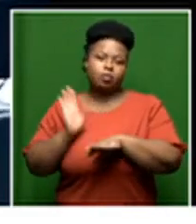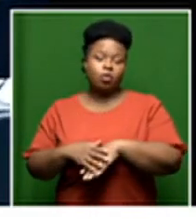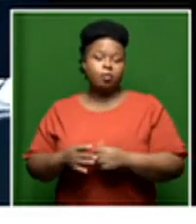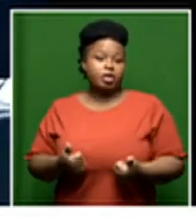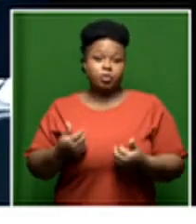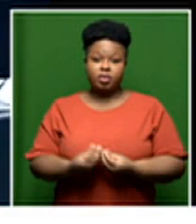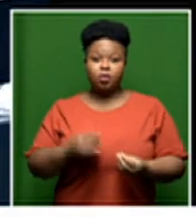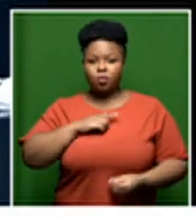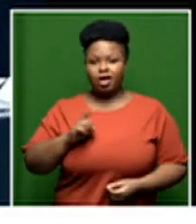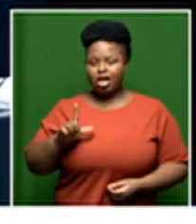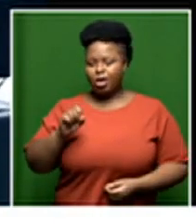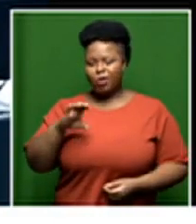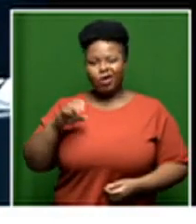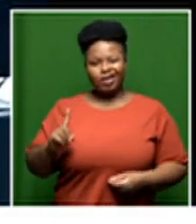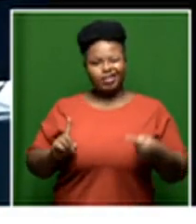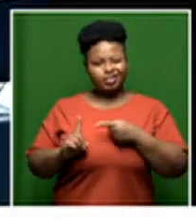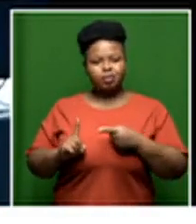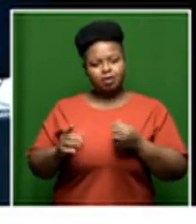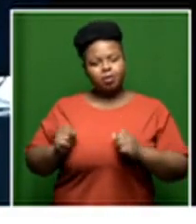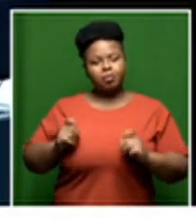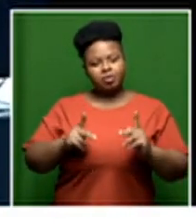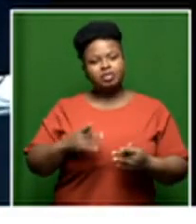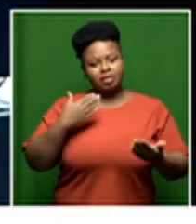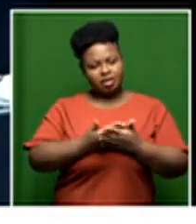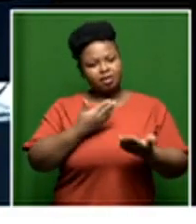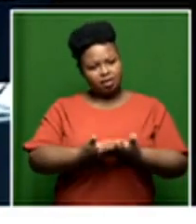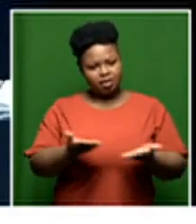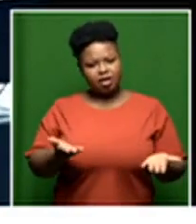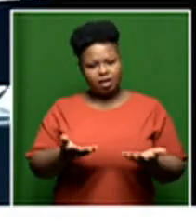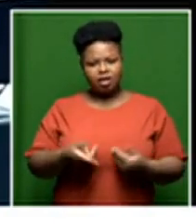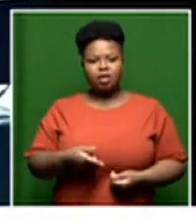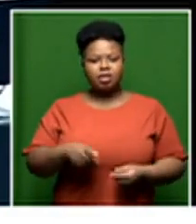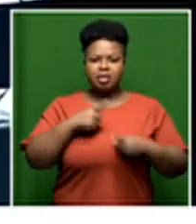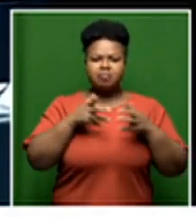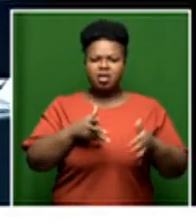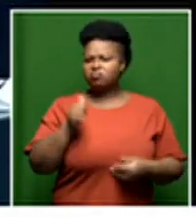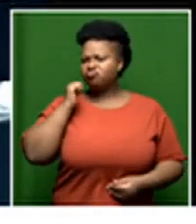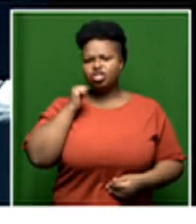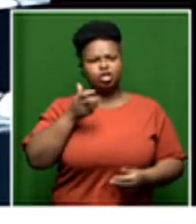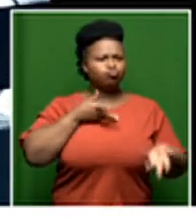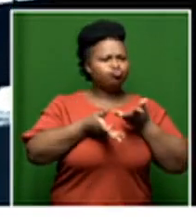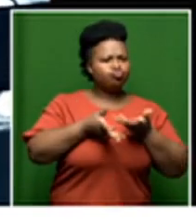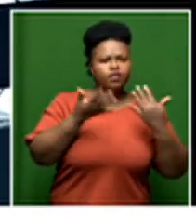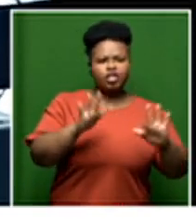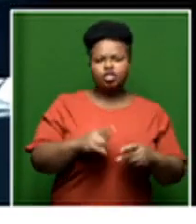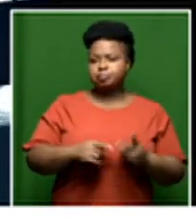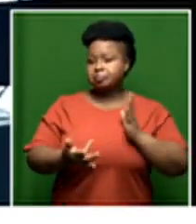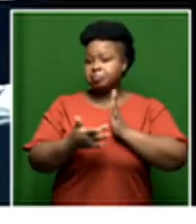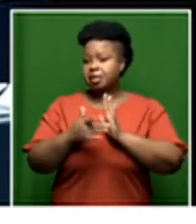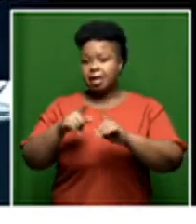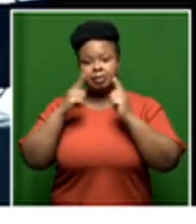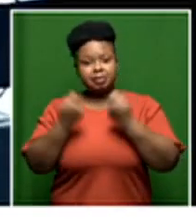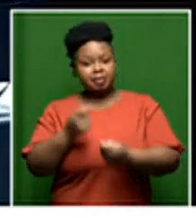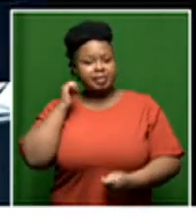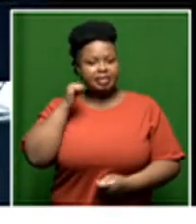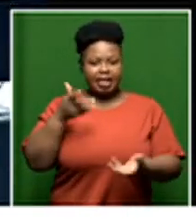thing is that Luc Eymael is a person that got an opportunity of speaking to the players yesterday. The technical team as well got an